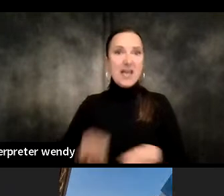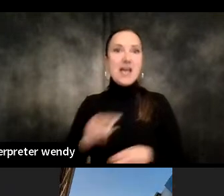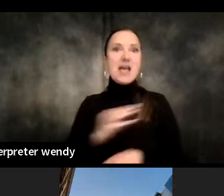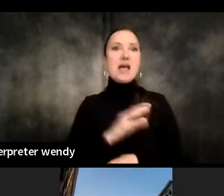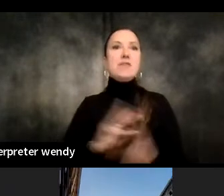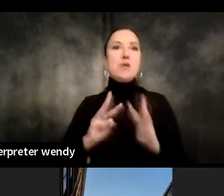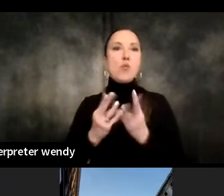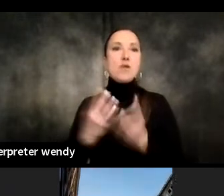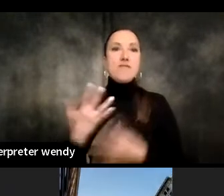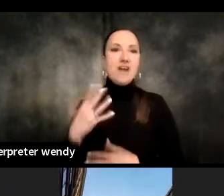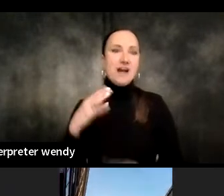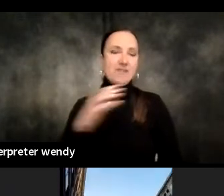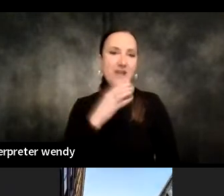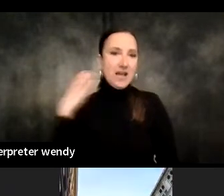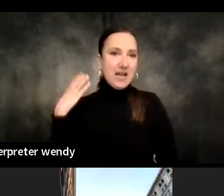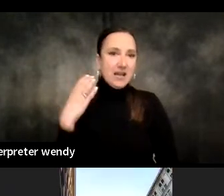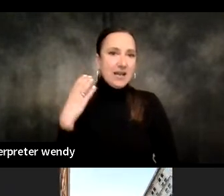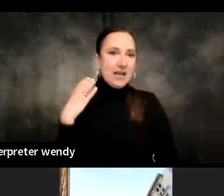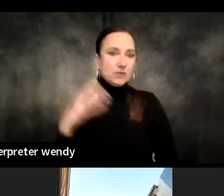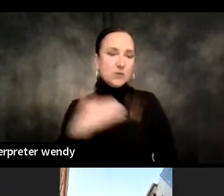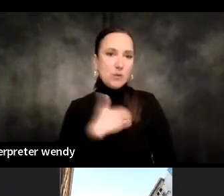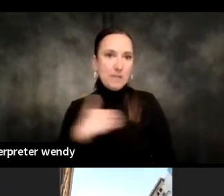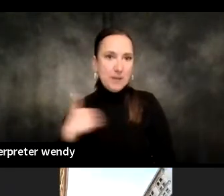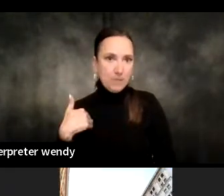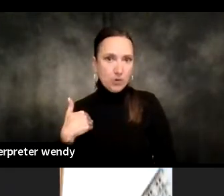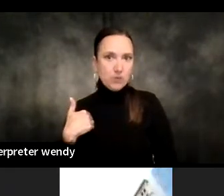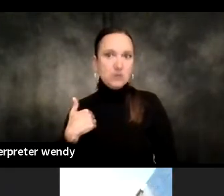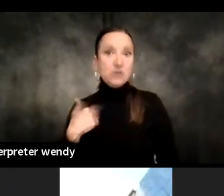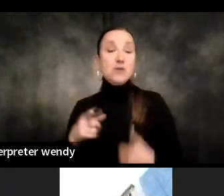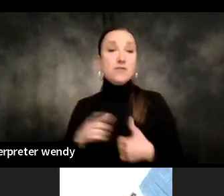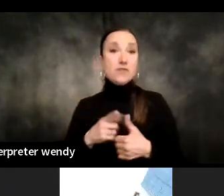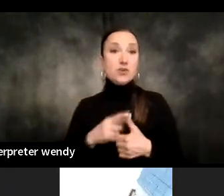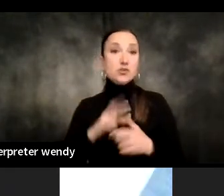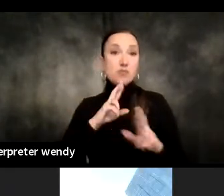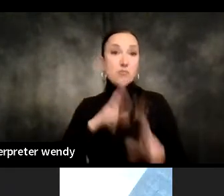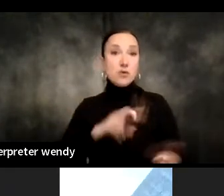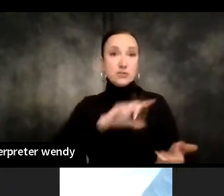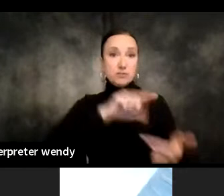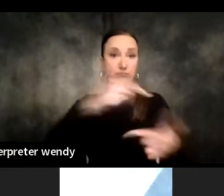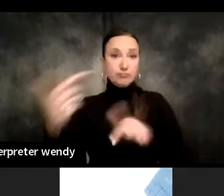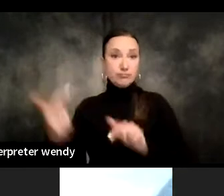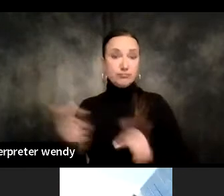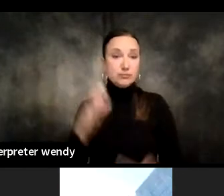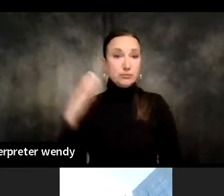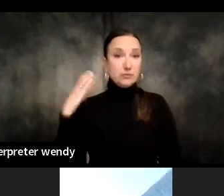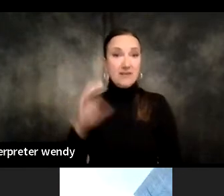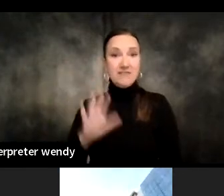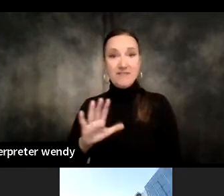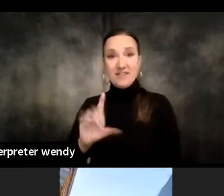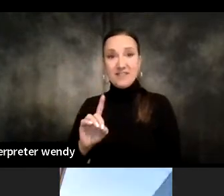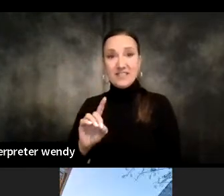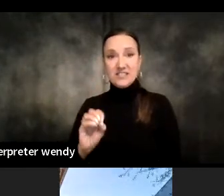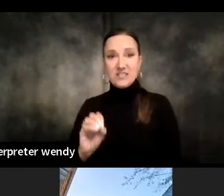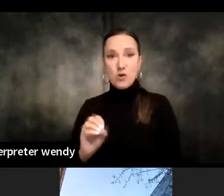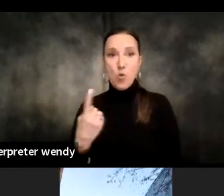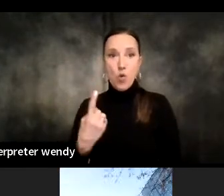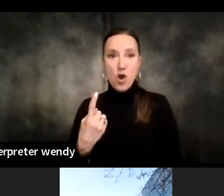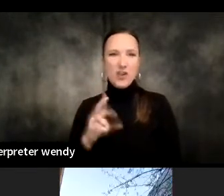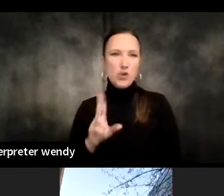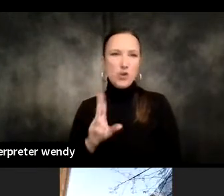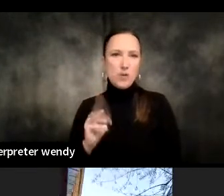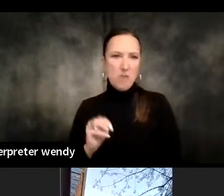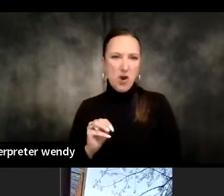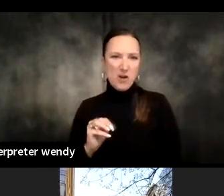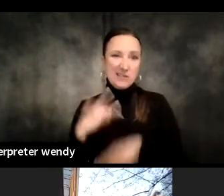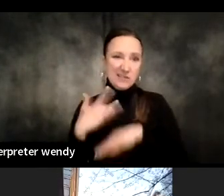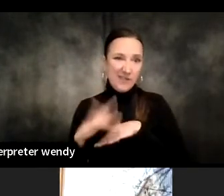member. Proceeding first with our commissioners reports. Again, 5D01, which is Union Market, is